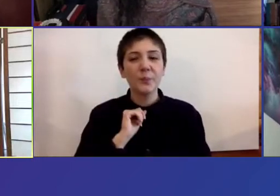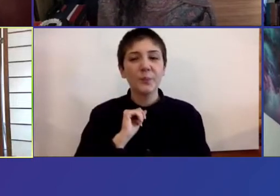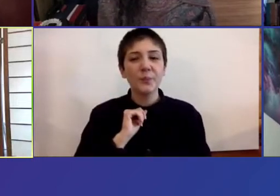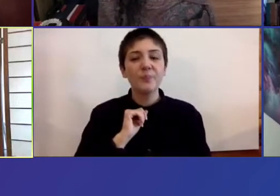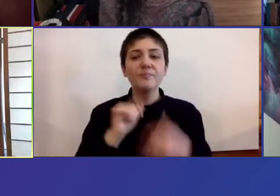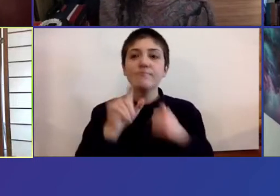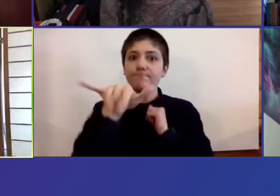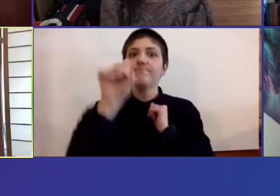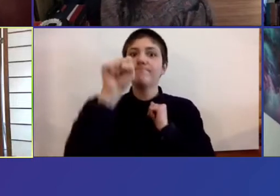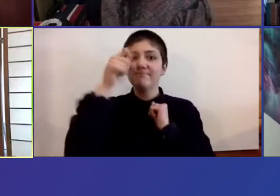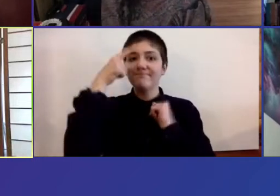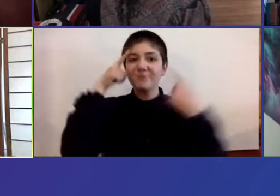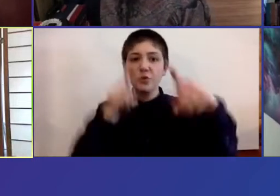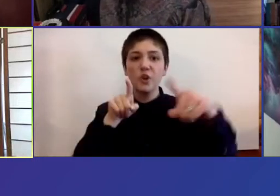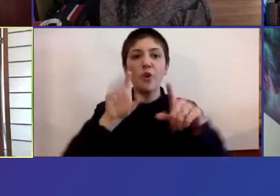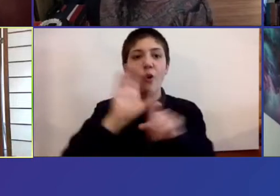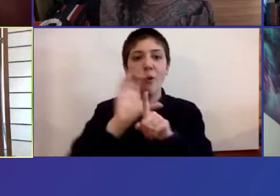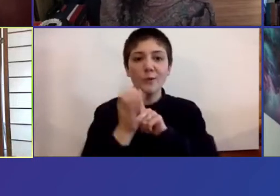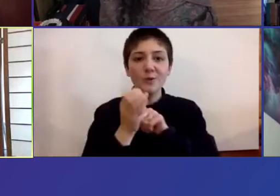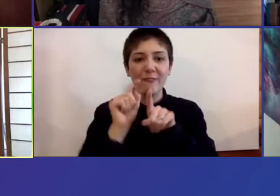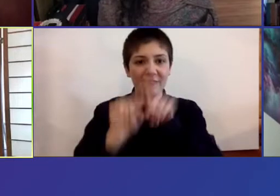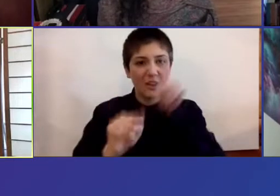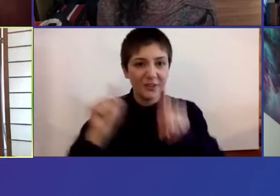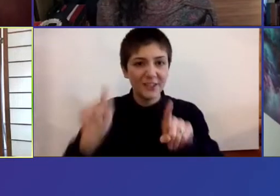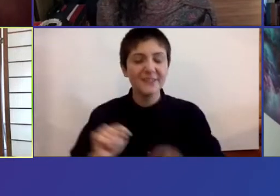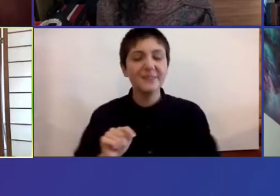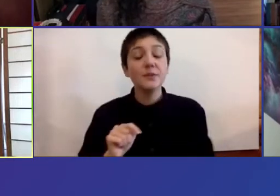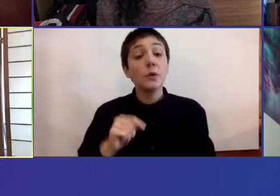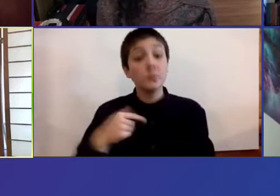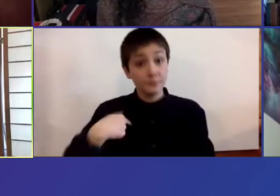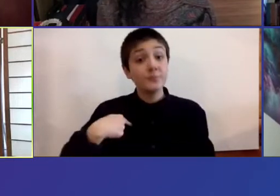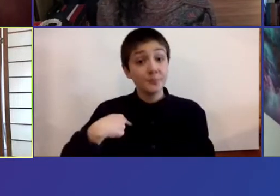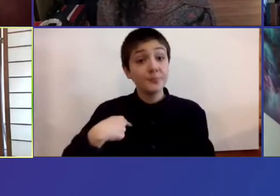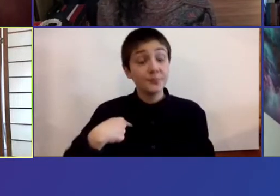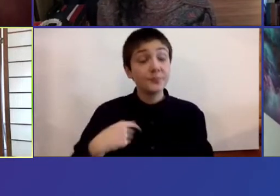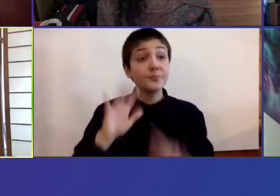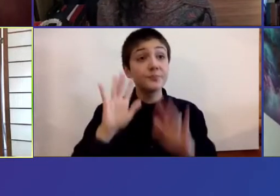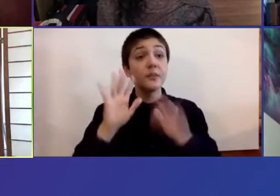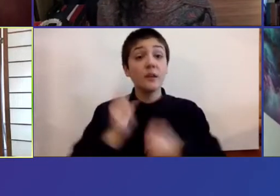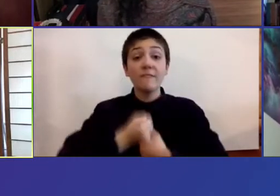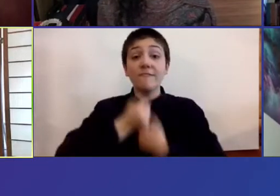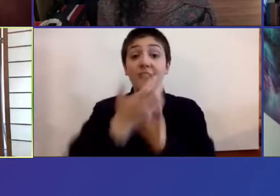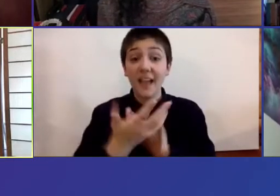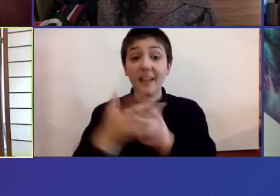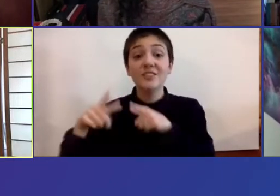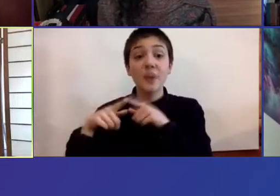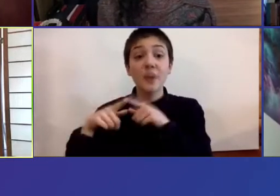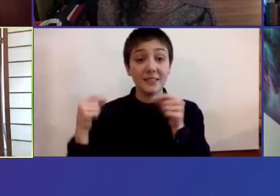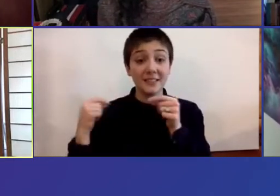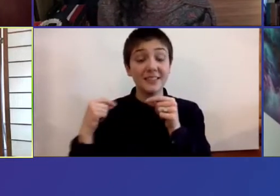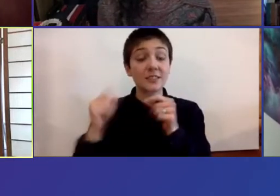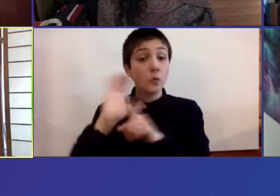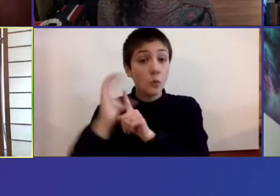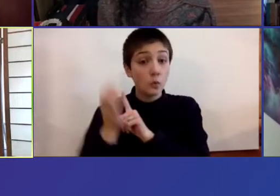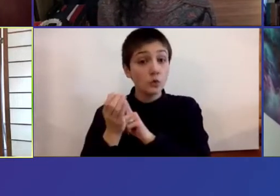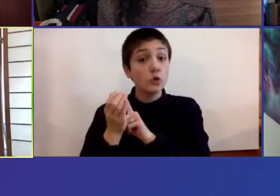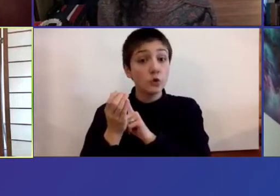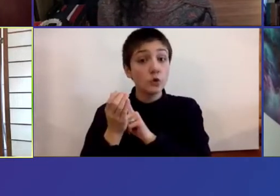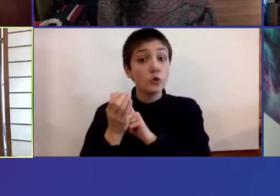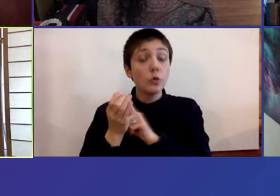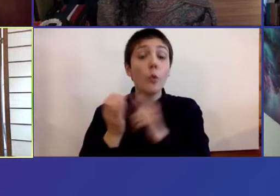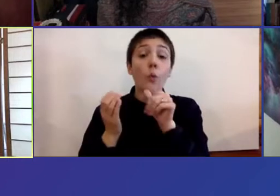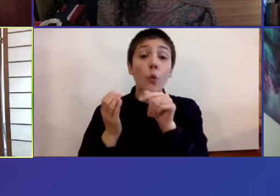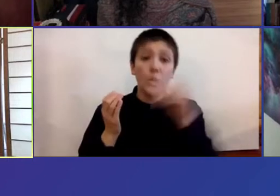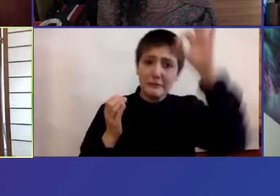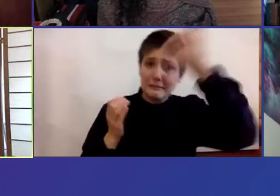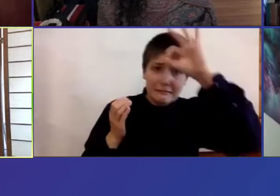bearers. So as someone who has elected to convey the Japanese culture in those who are not familiar with it,